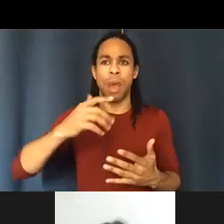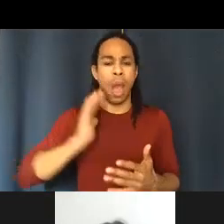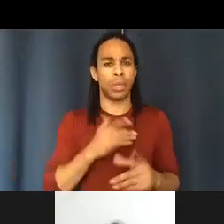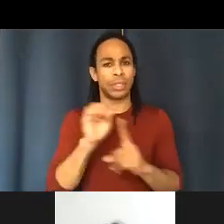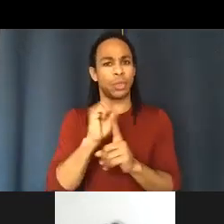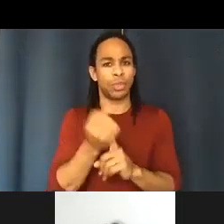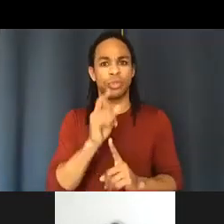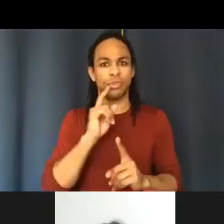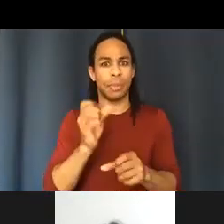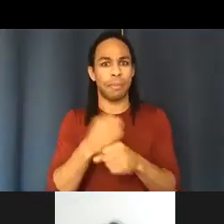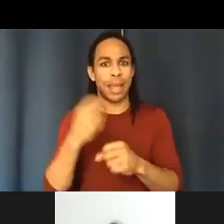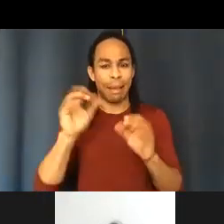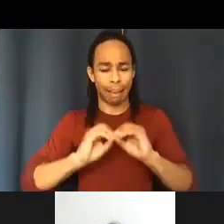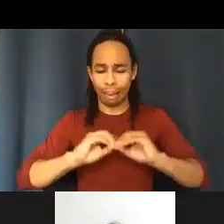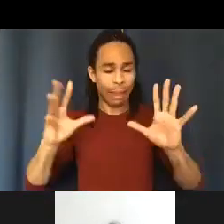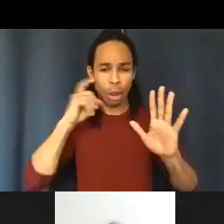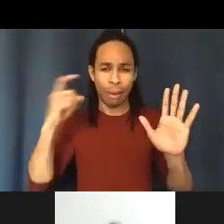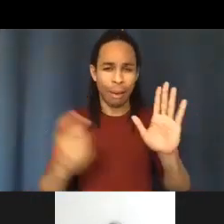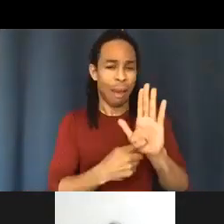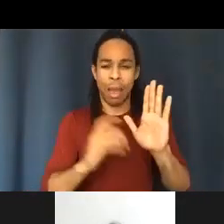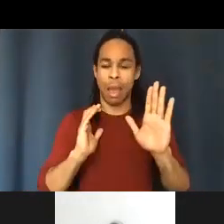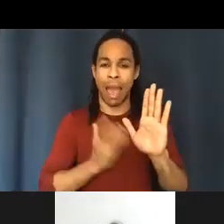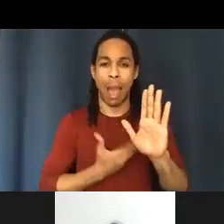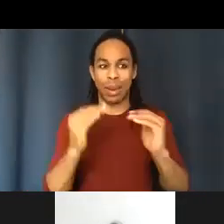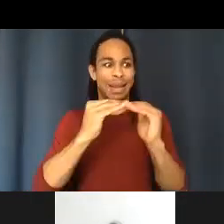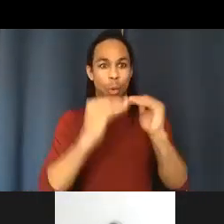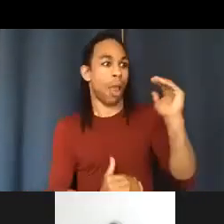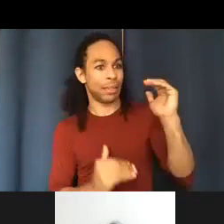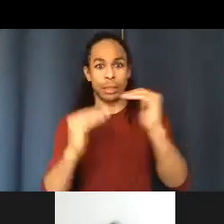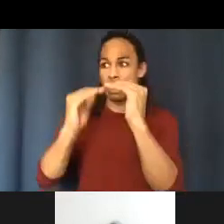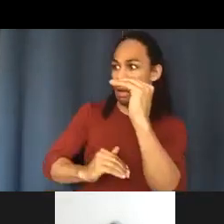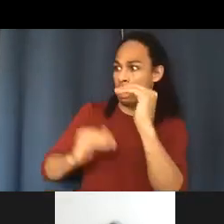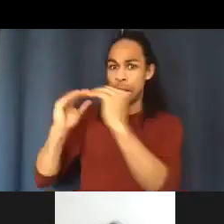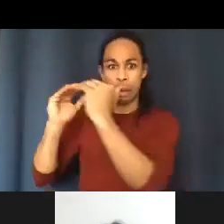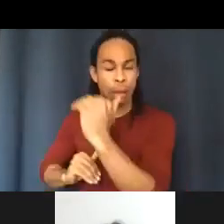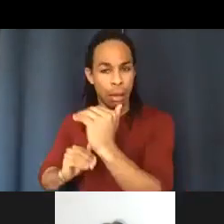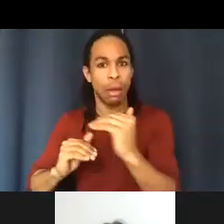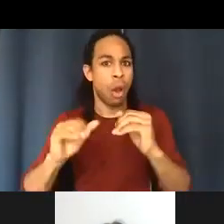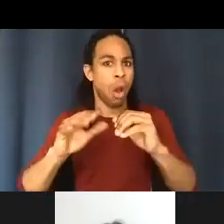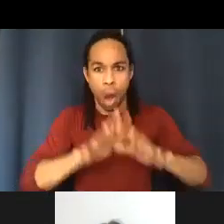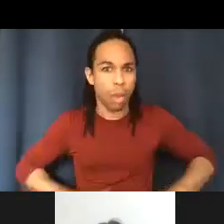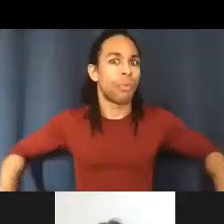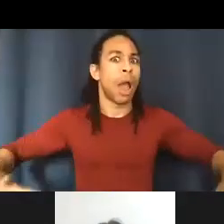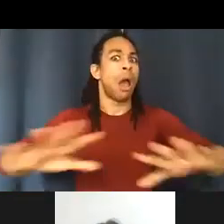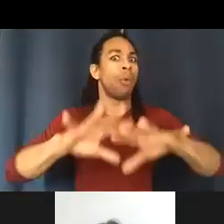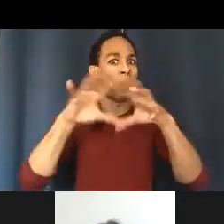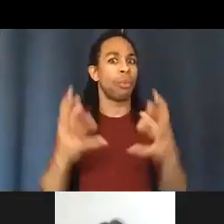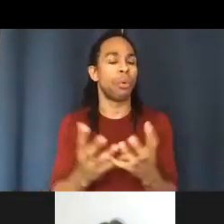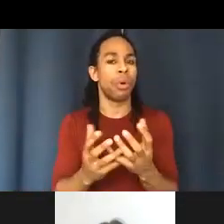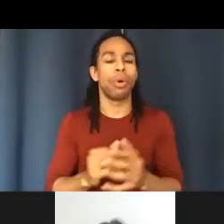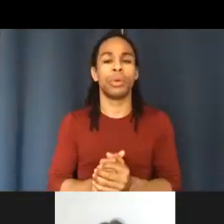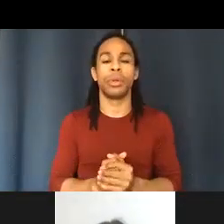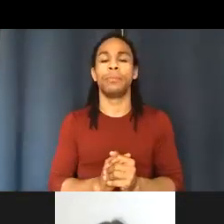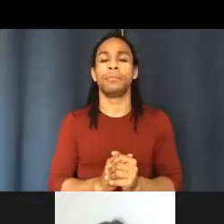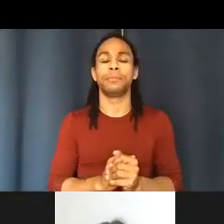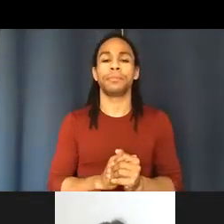exist around us, almost the imagery as that picture of migrant workers that I showed you